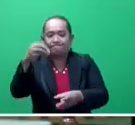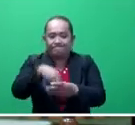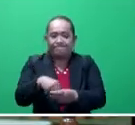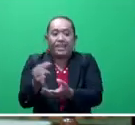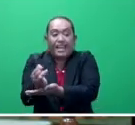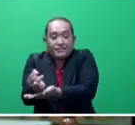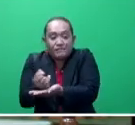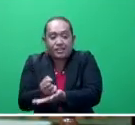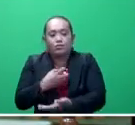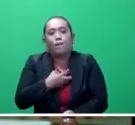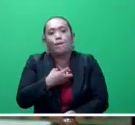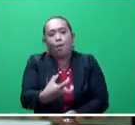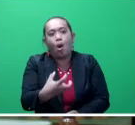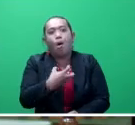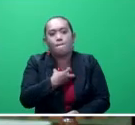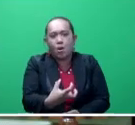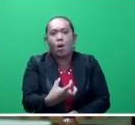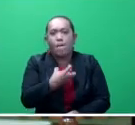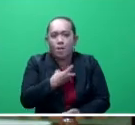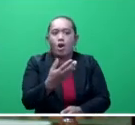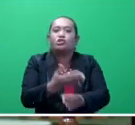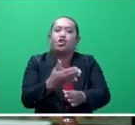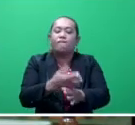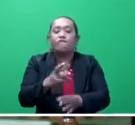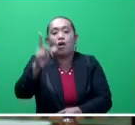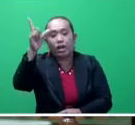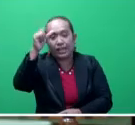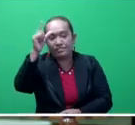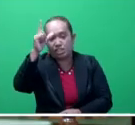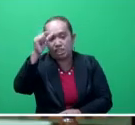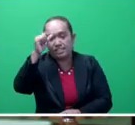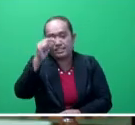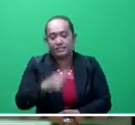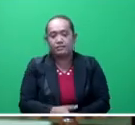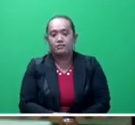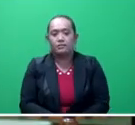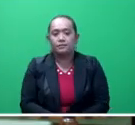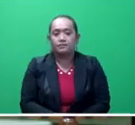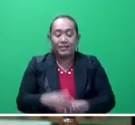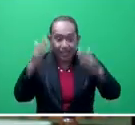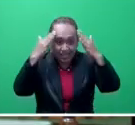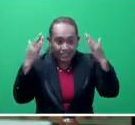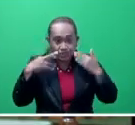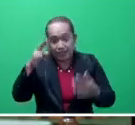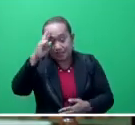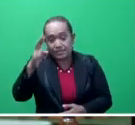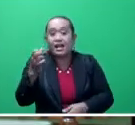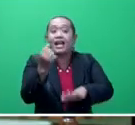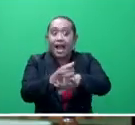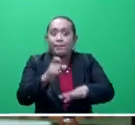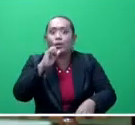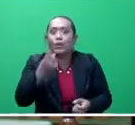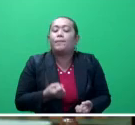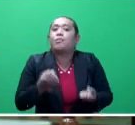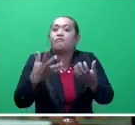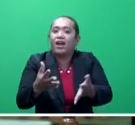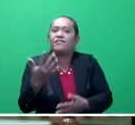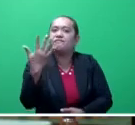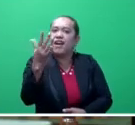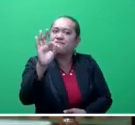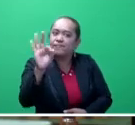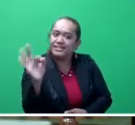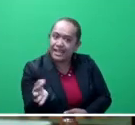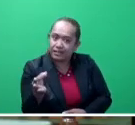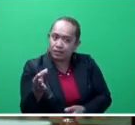new vessels and provide more jobs for Fijians. Mr. Speaker, sir, government will also provide a 5% subsidy